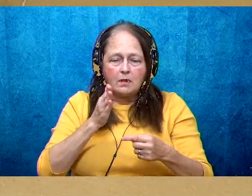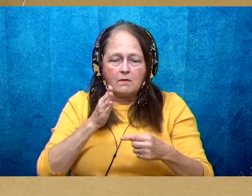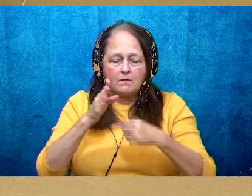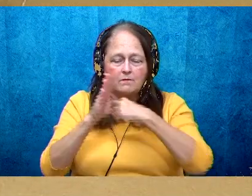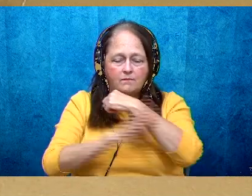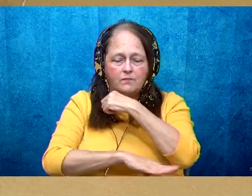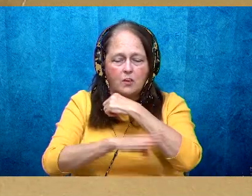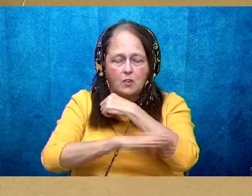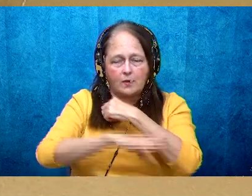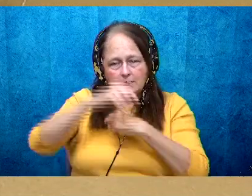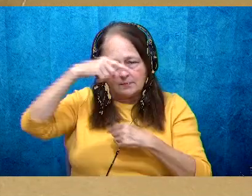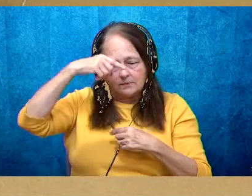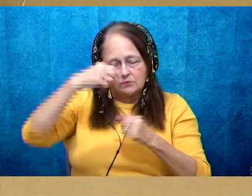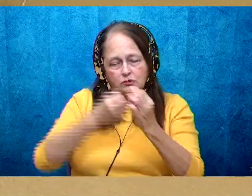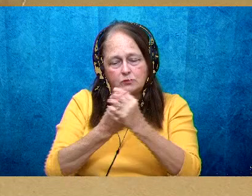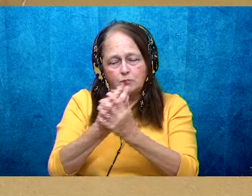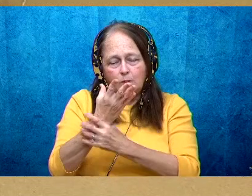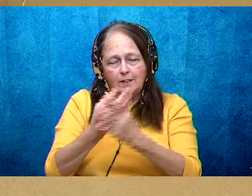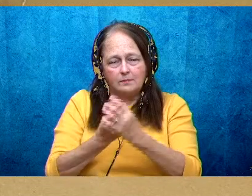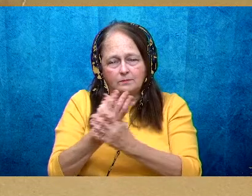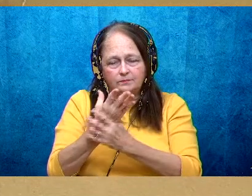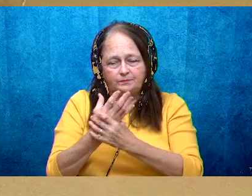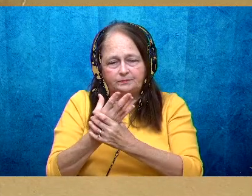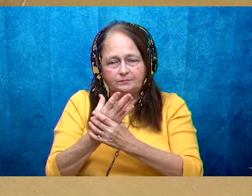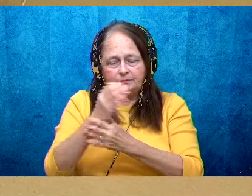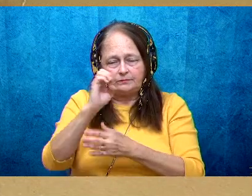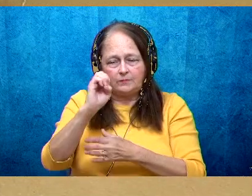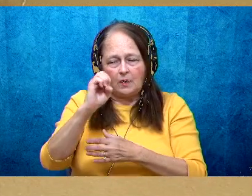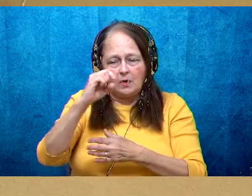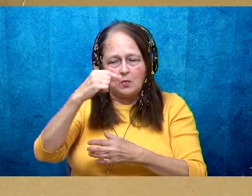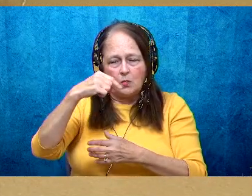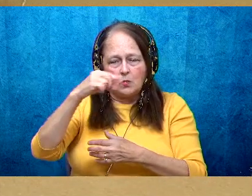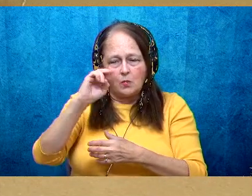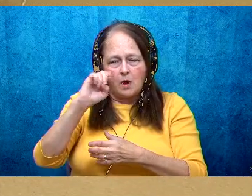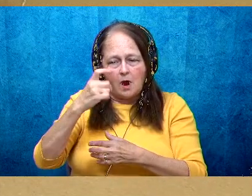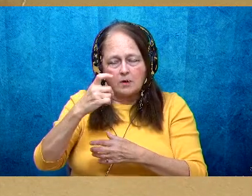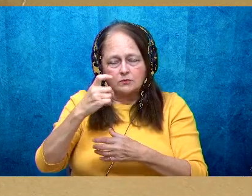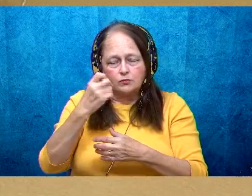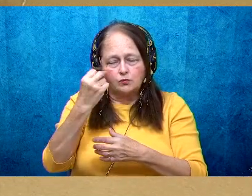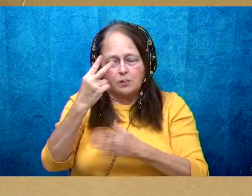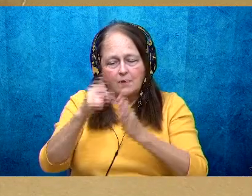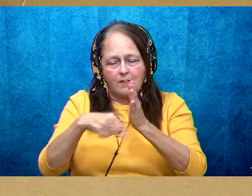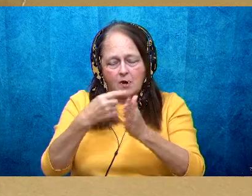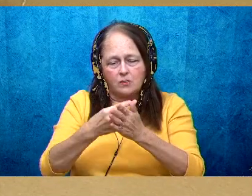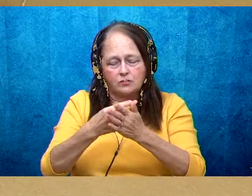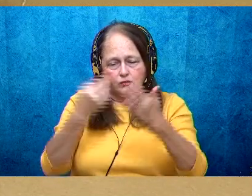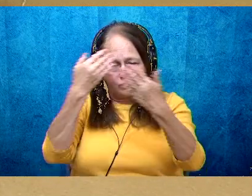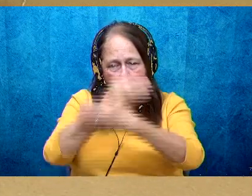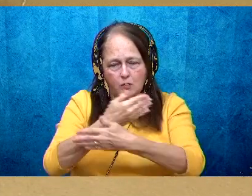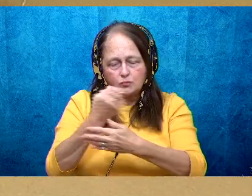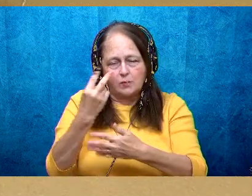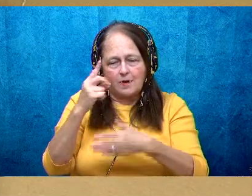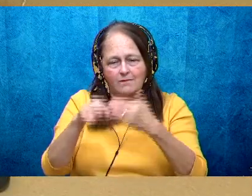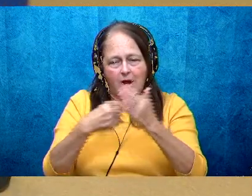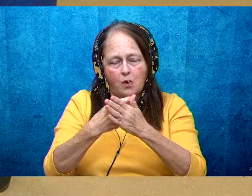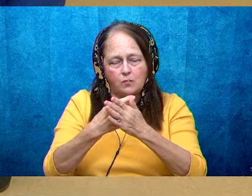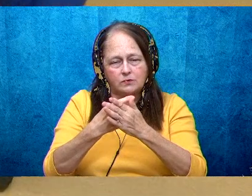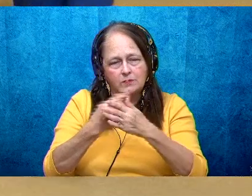and spring are your equinox. 12 hours of daylight, 12 hours of darkness.